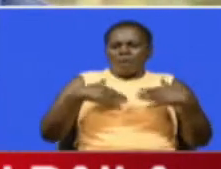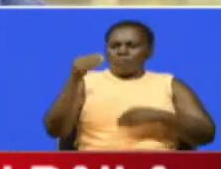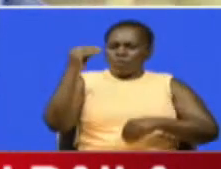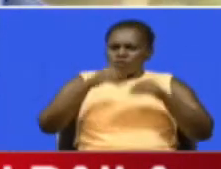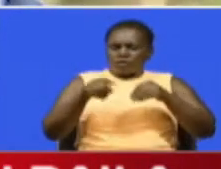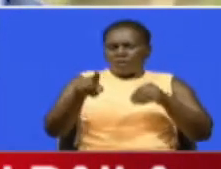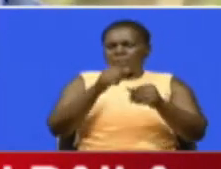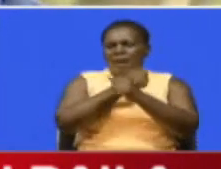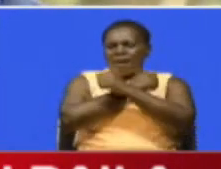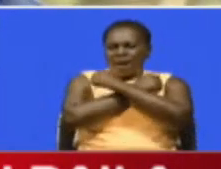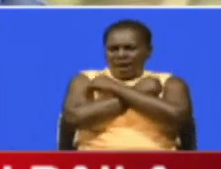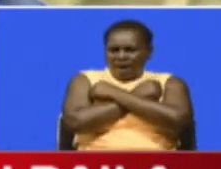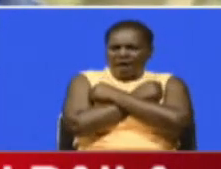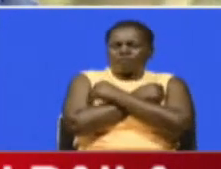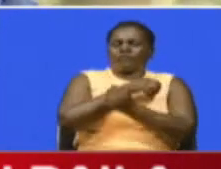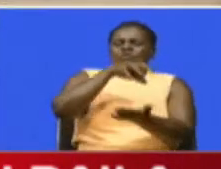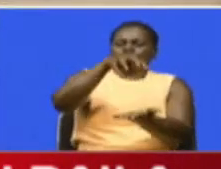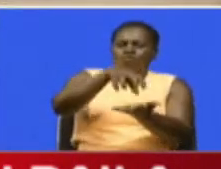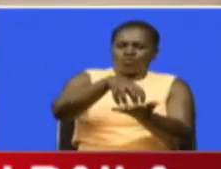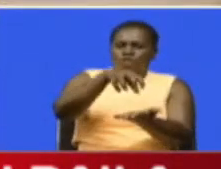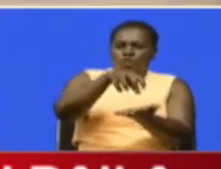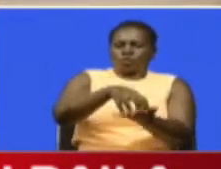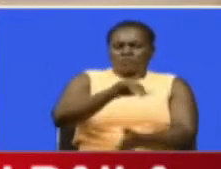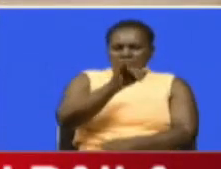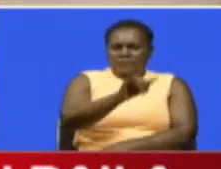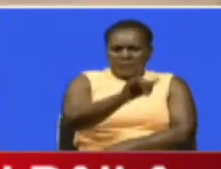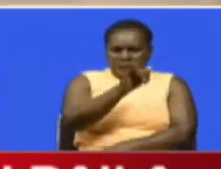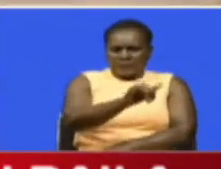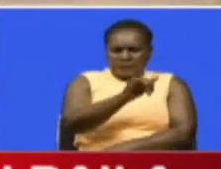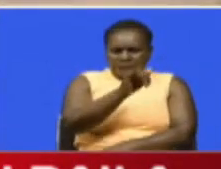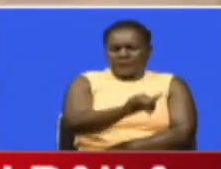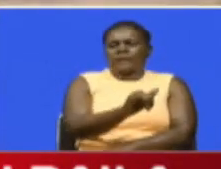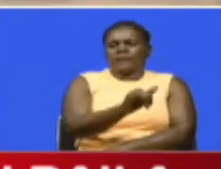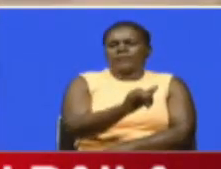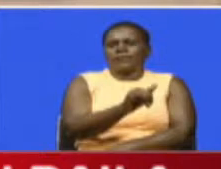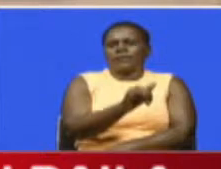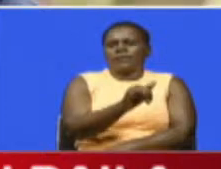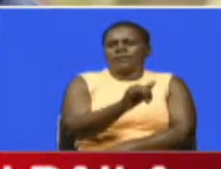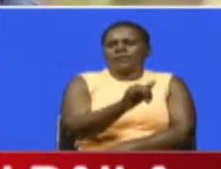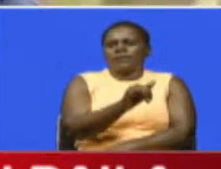voted that they love the status quo. See,